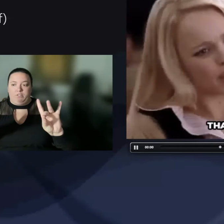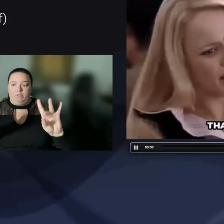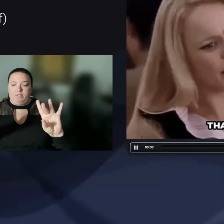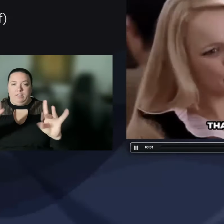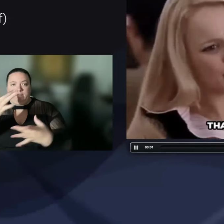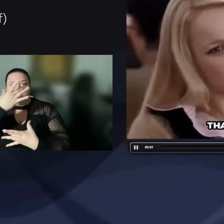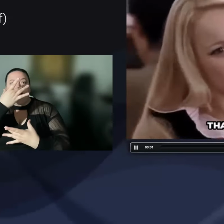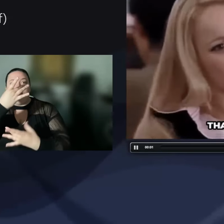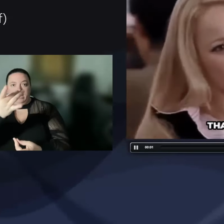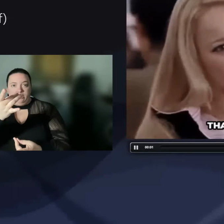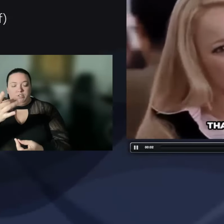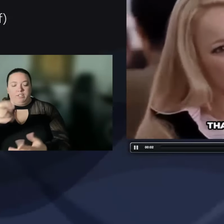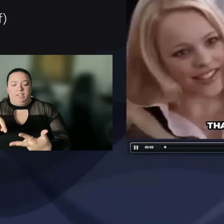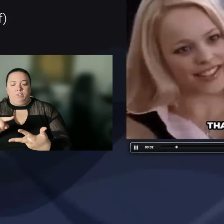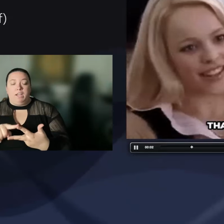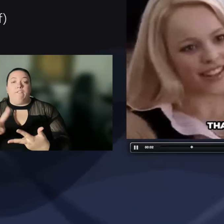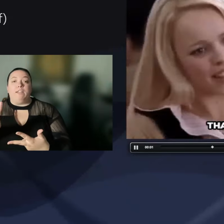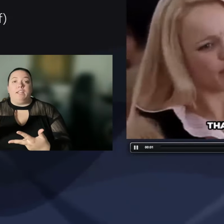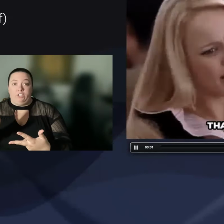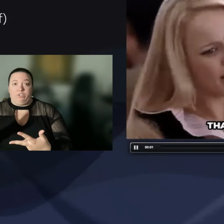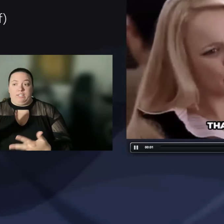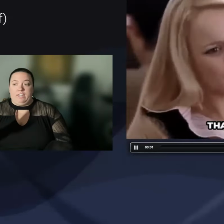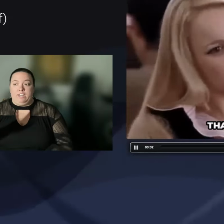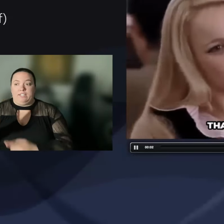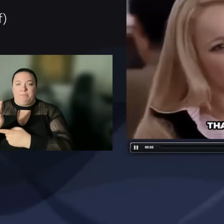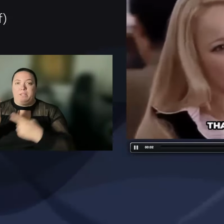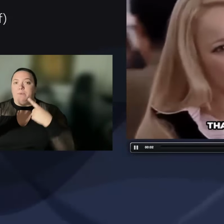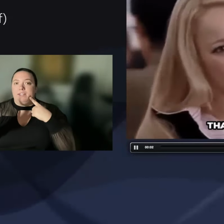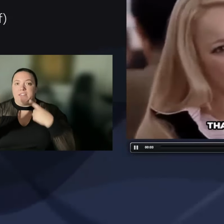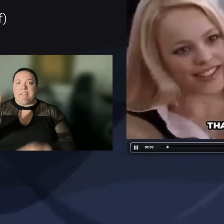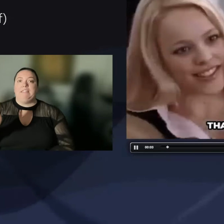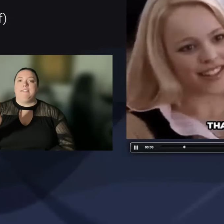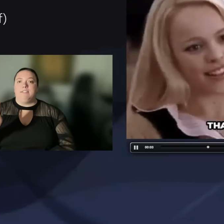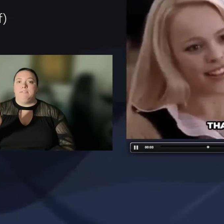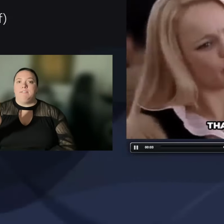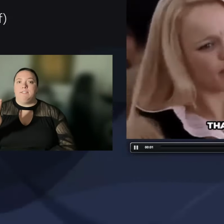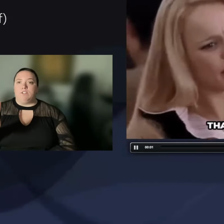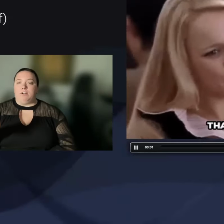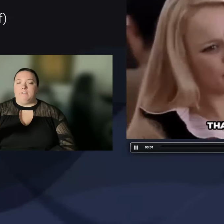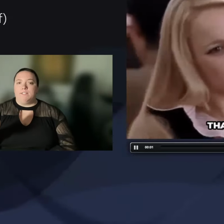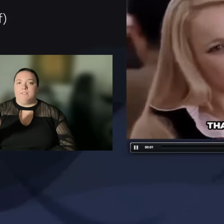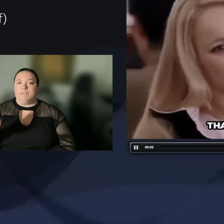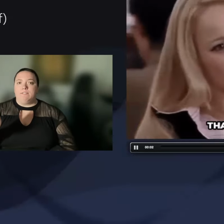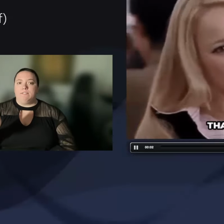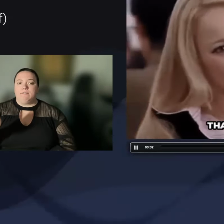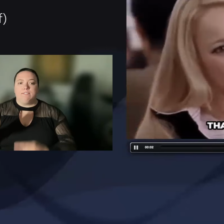this, which are this. Interesting, you have interesting, and it's typically with,